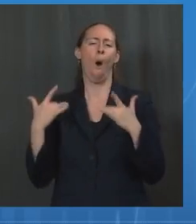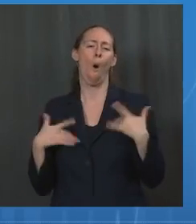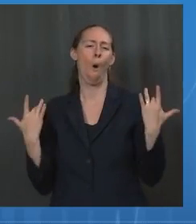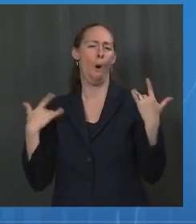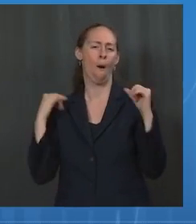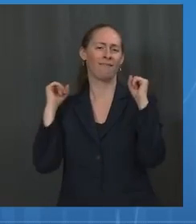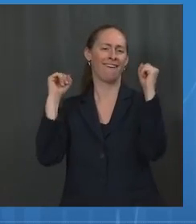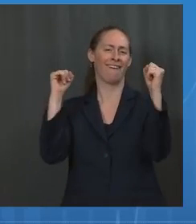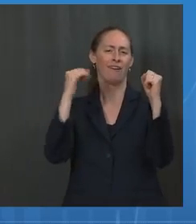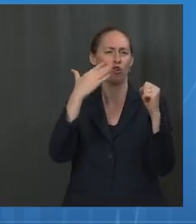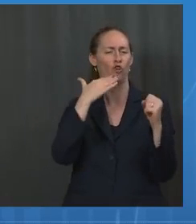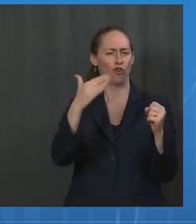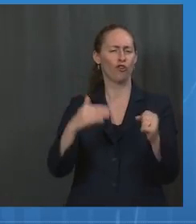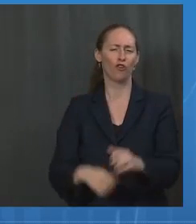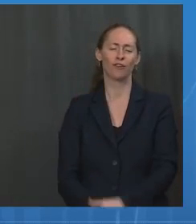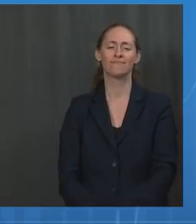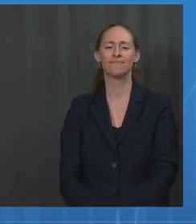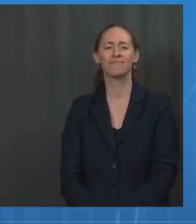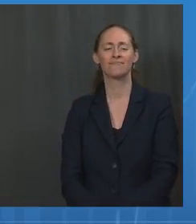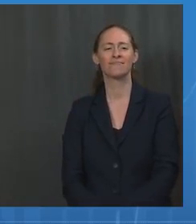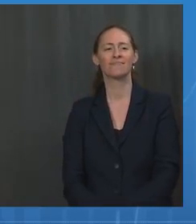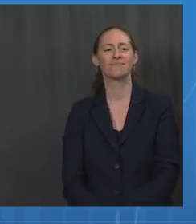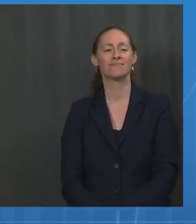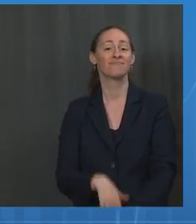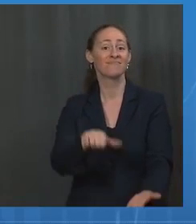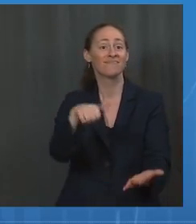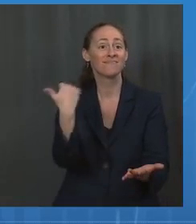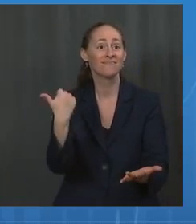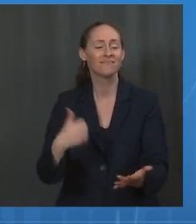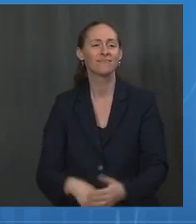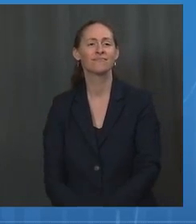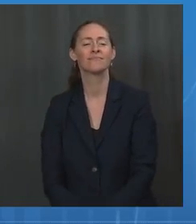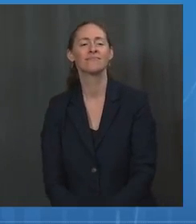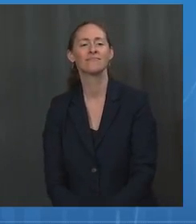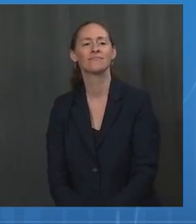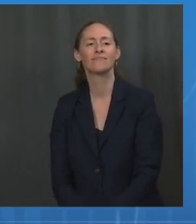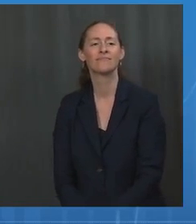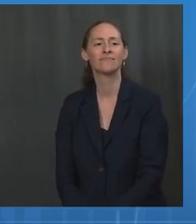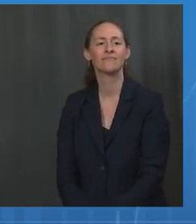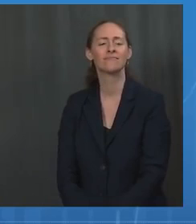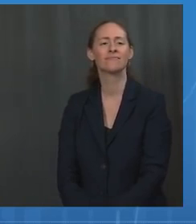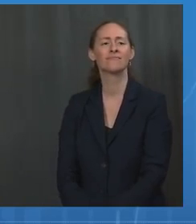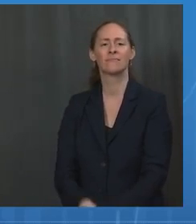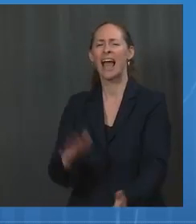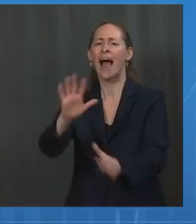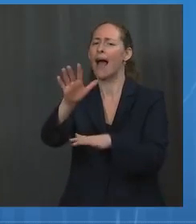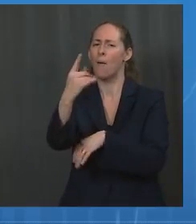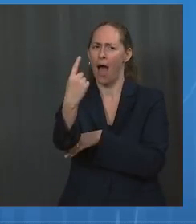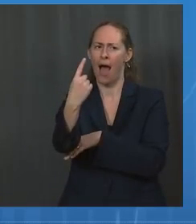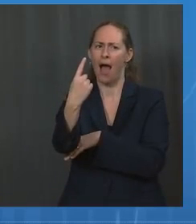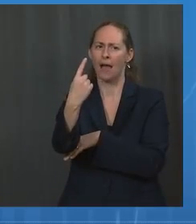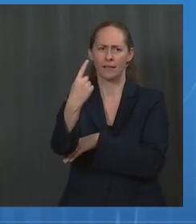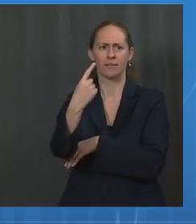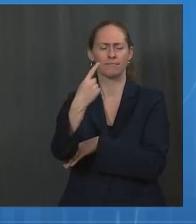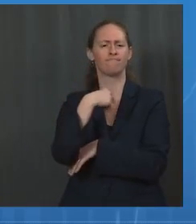Next question. All right, and a reminder, keep your question to one question. Dan Vergano, BuzzFeed.